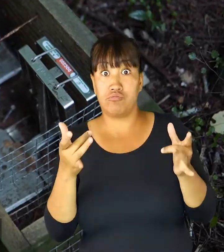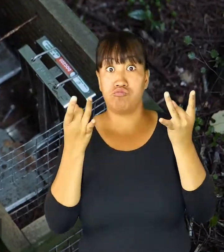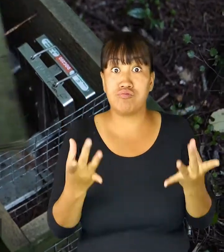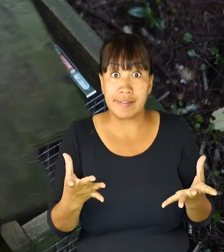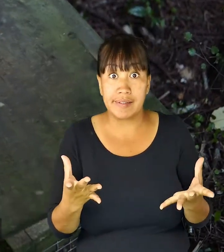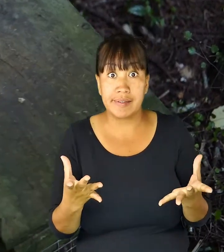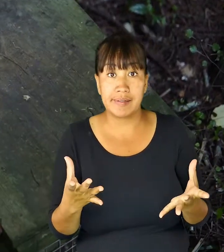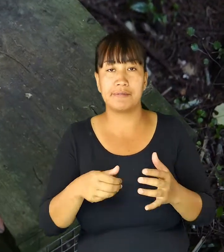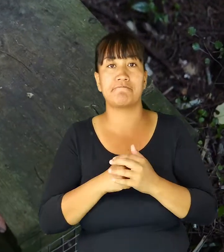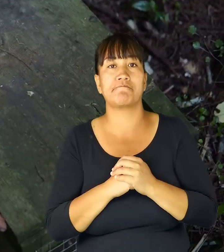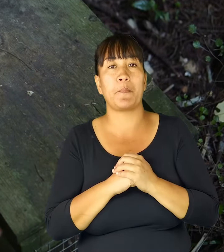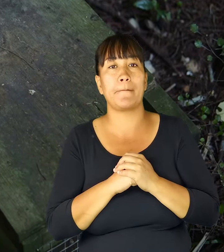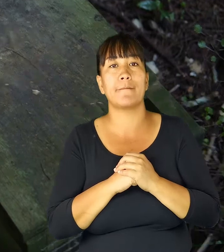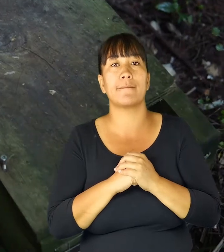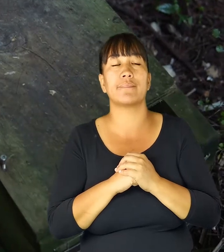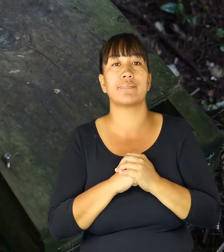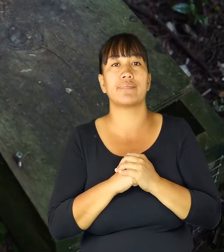and they work.